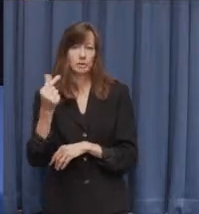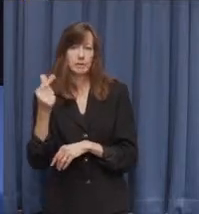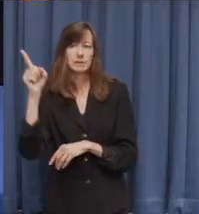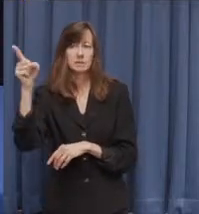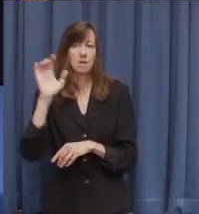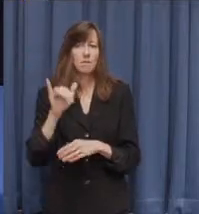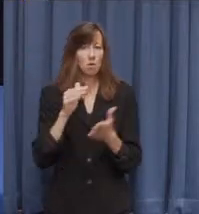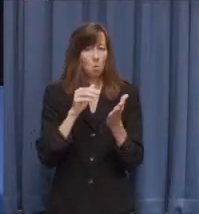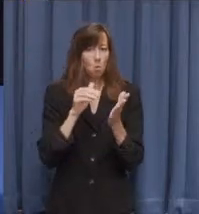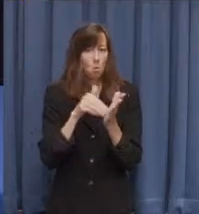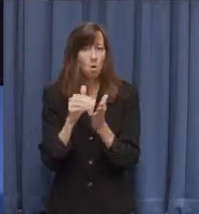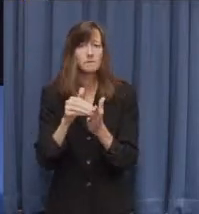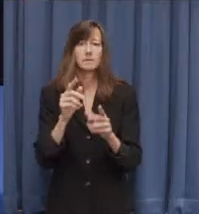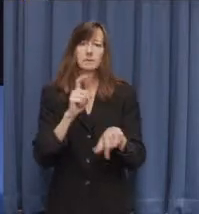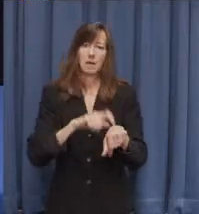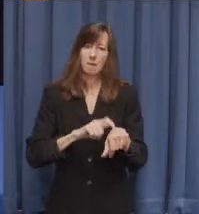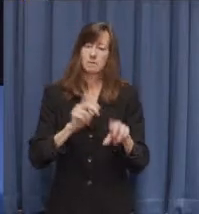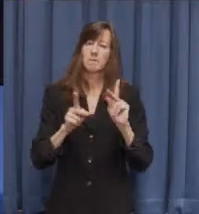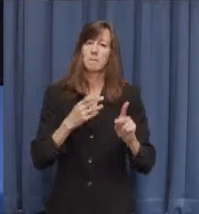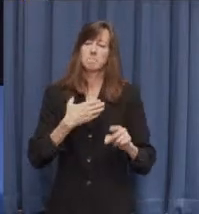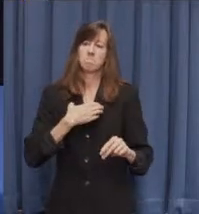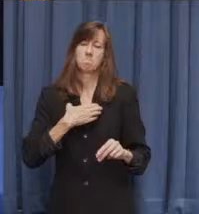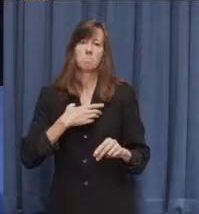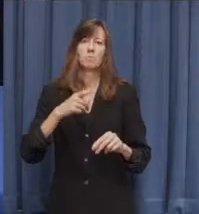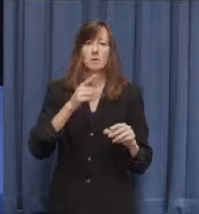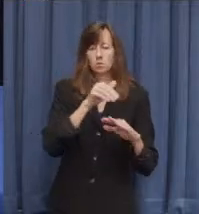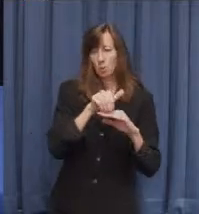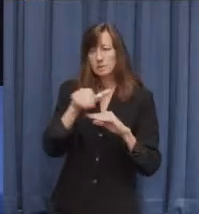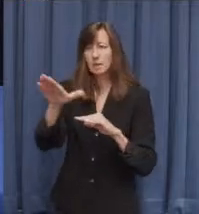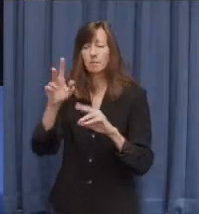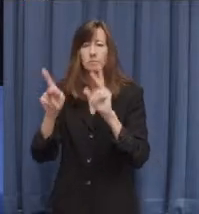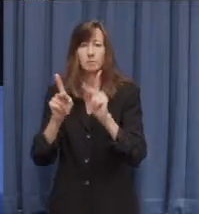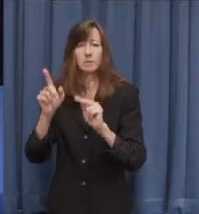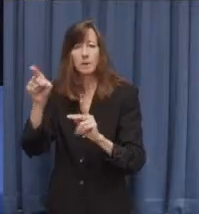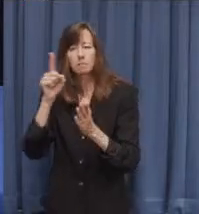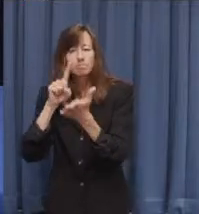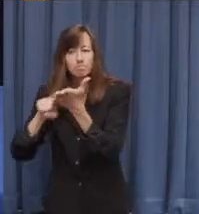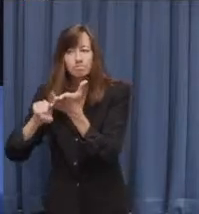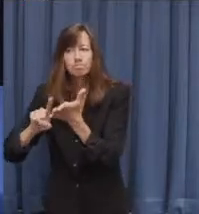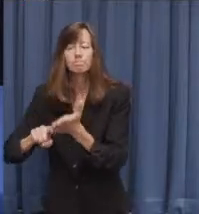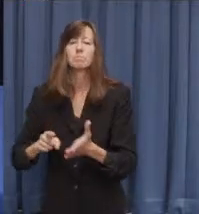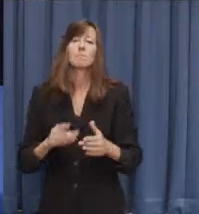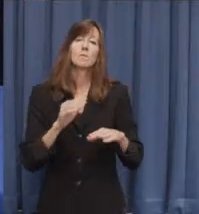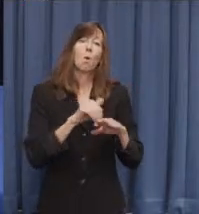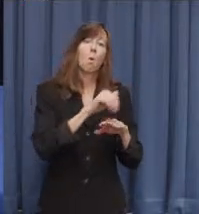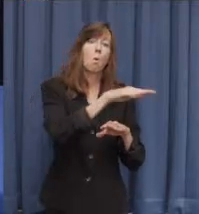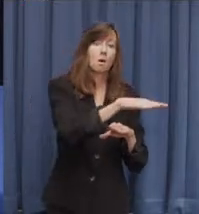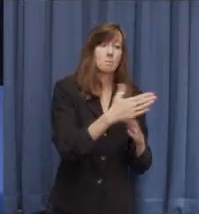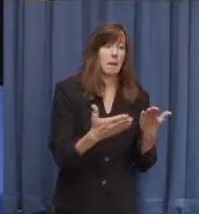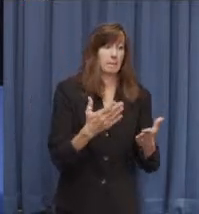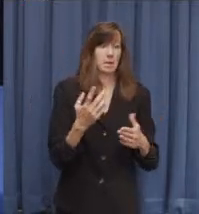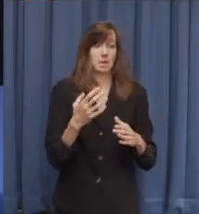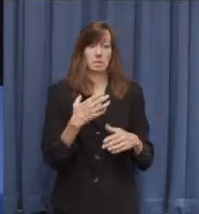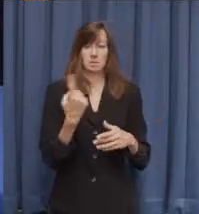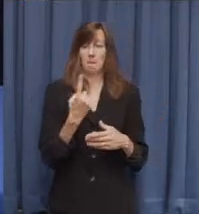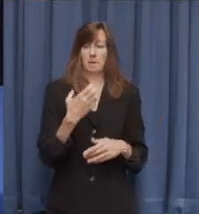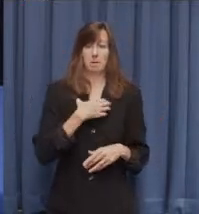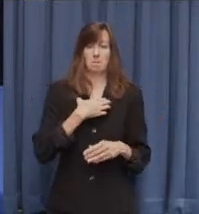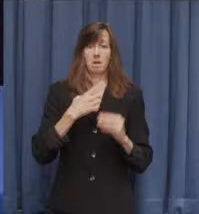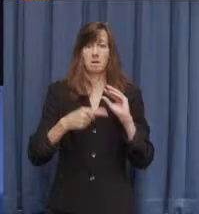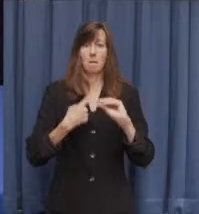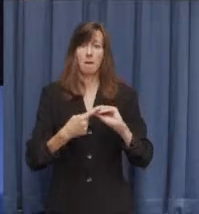restaurant has their workers wearing masks and is requiring customers to wear masks. We've done that dozens